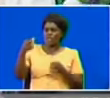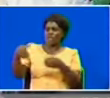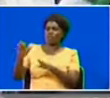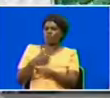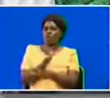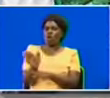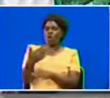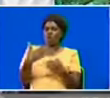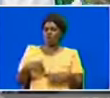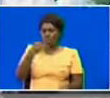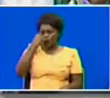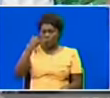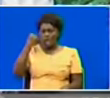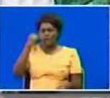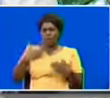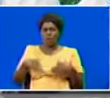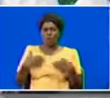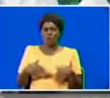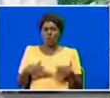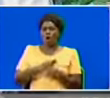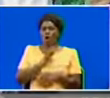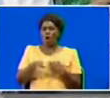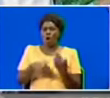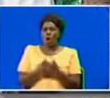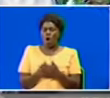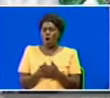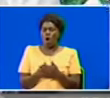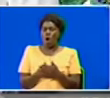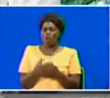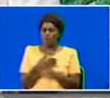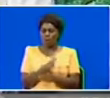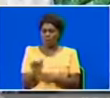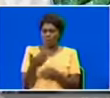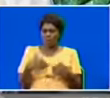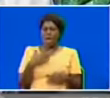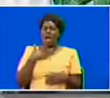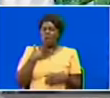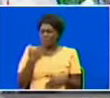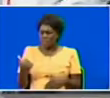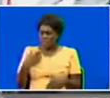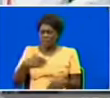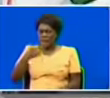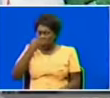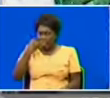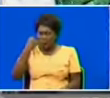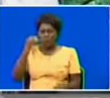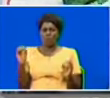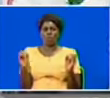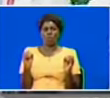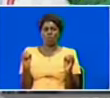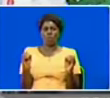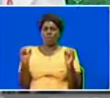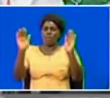men, drug dealers, swindlers, and all manner of characters. Mm-hmm. I don't want my kids to do drugs. I'm not going to vote for a drug dealer. So